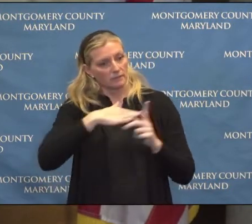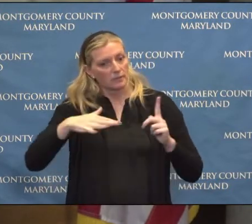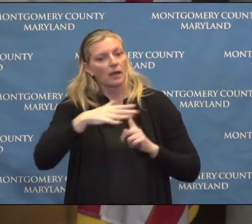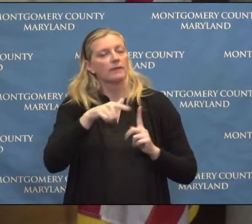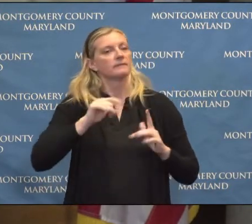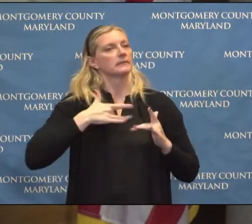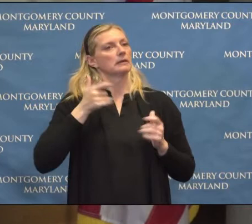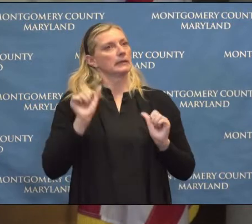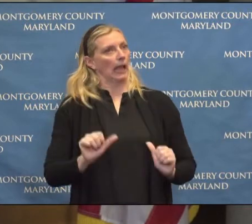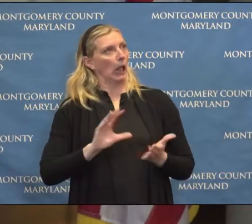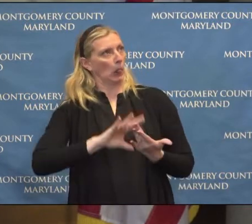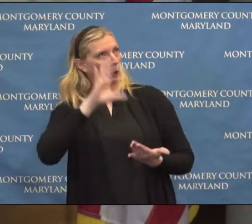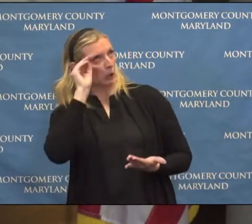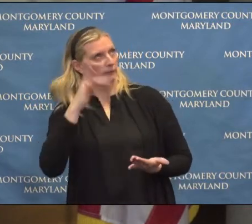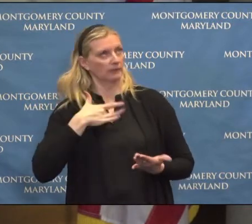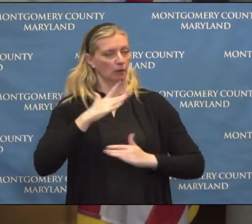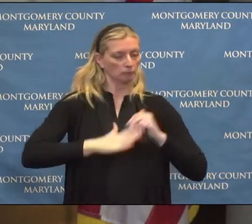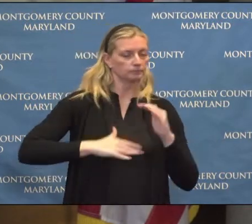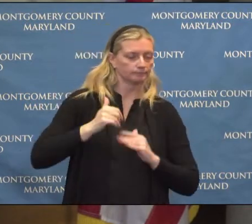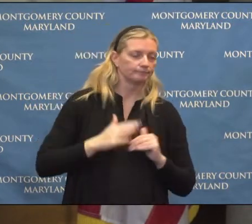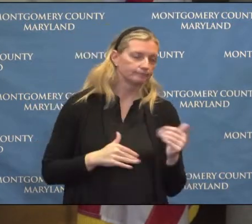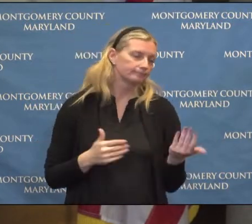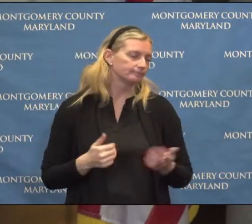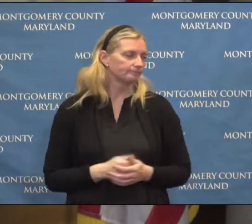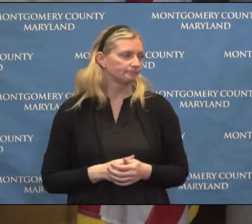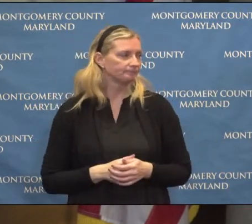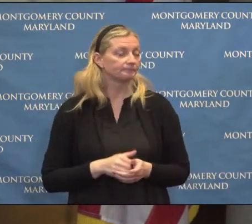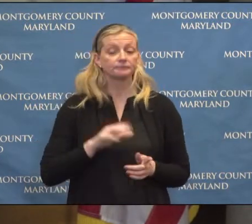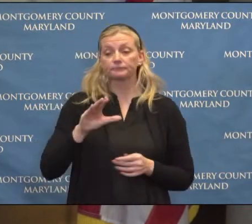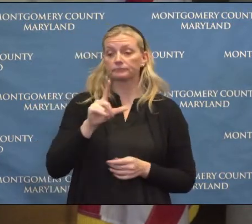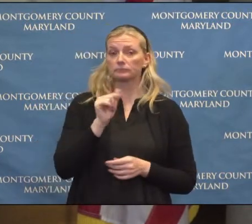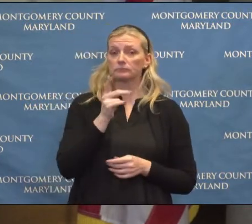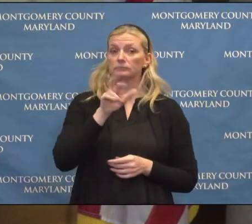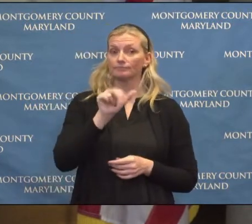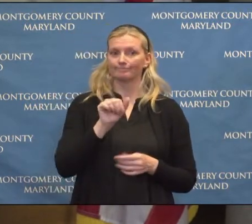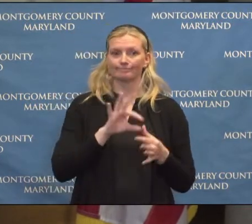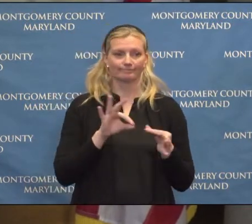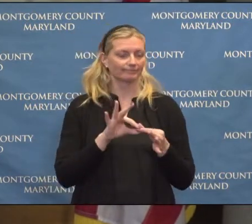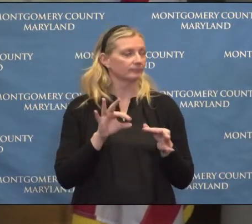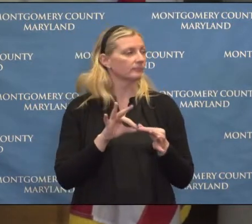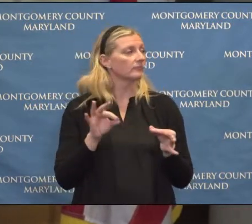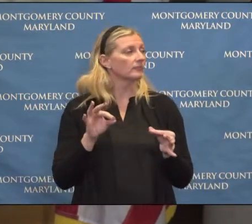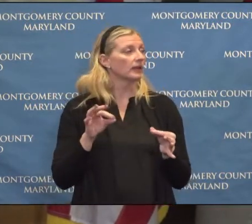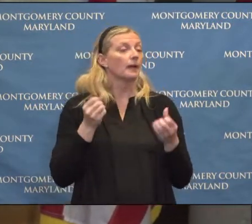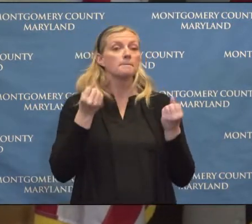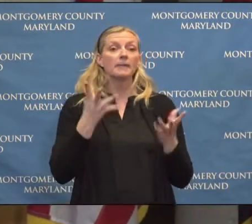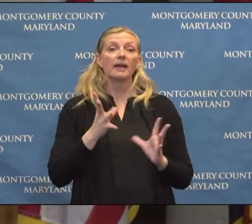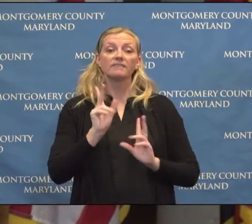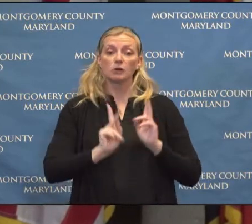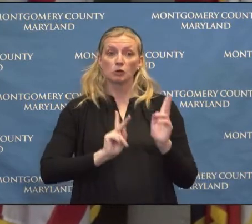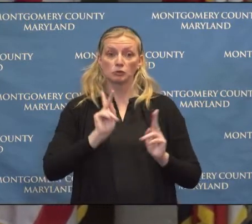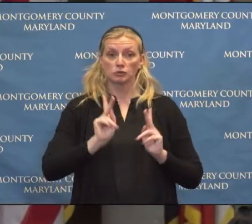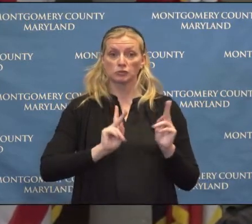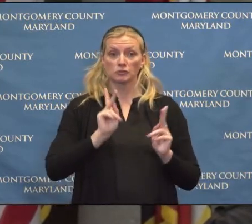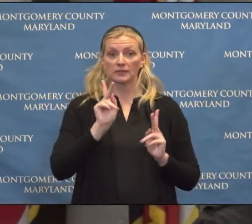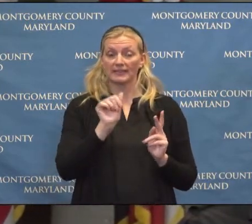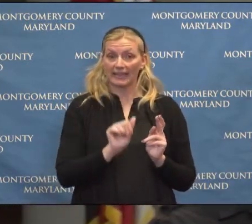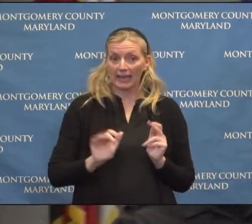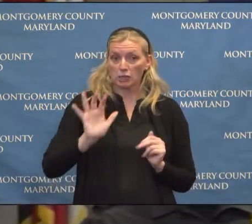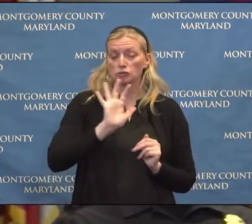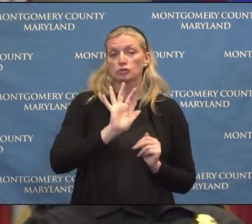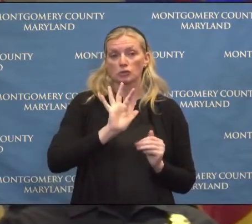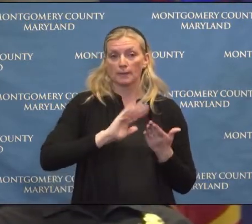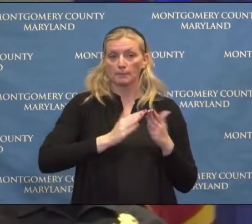appropriate for them. Thank you, Dr. Smith. Chief, a number of people in the Asian community have raised concerns